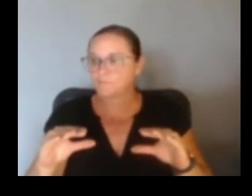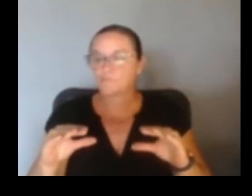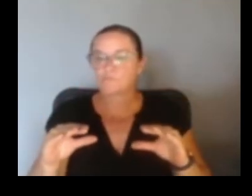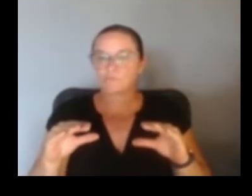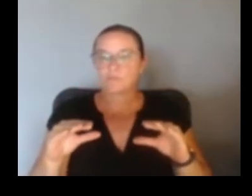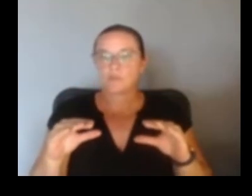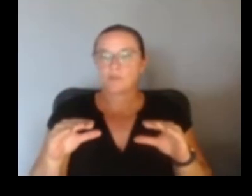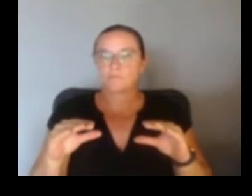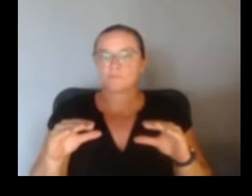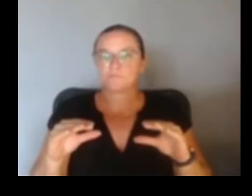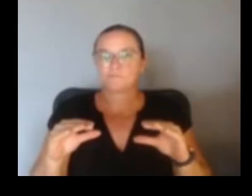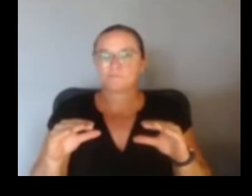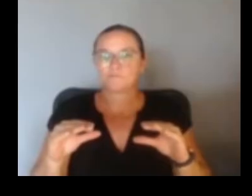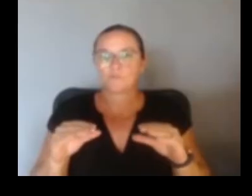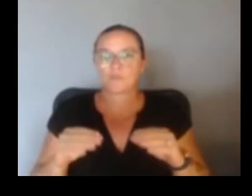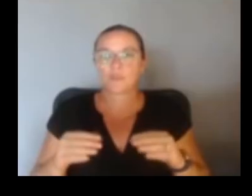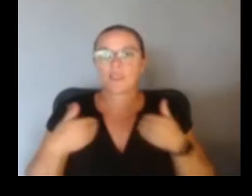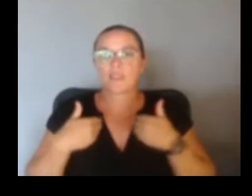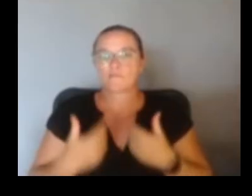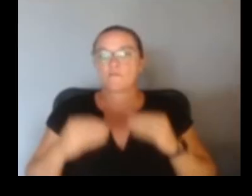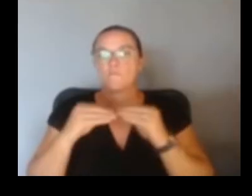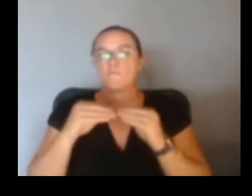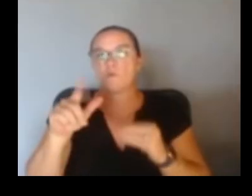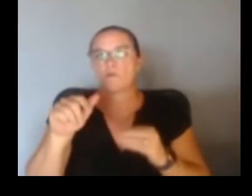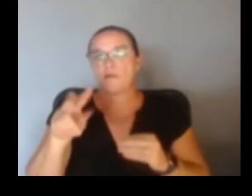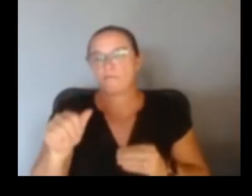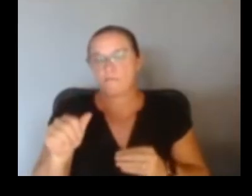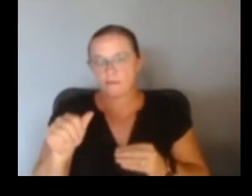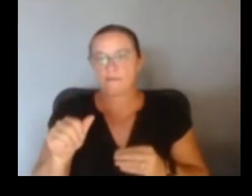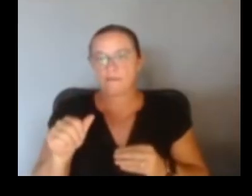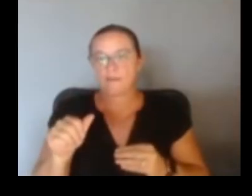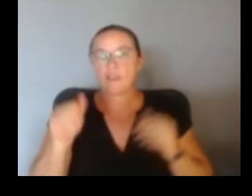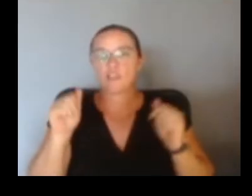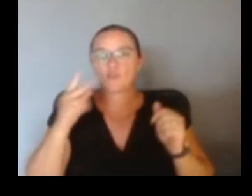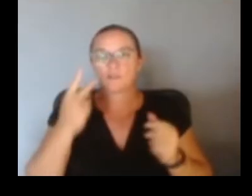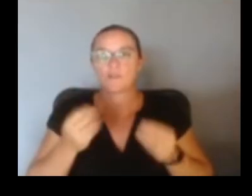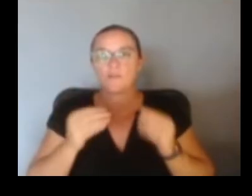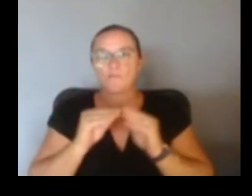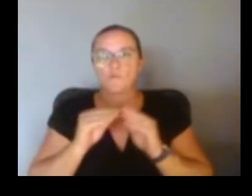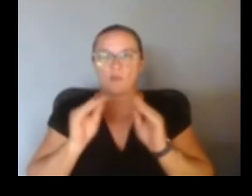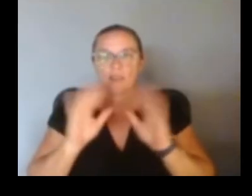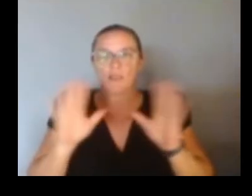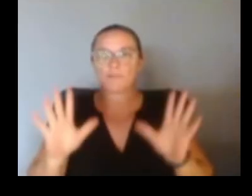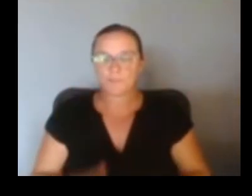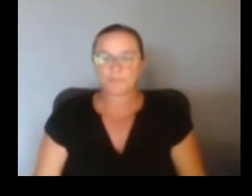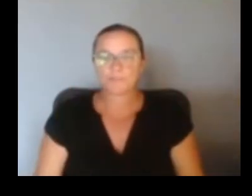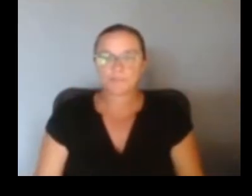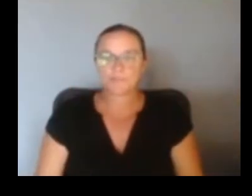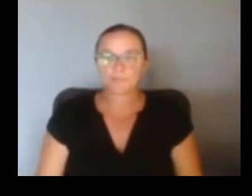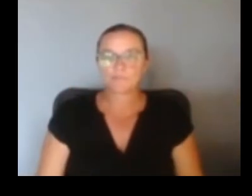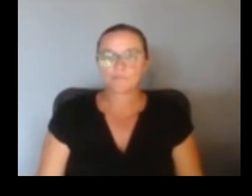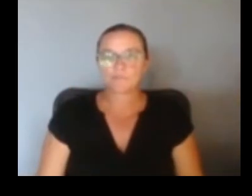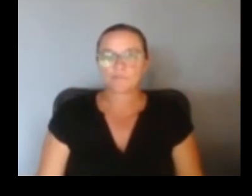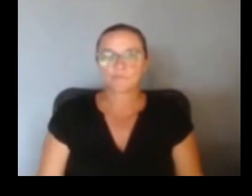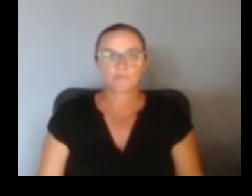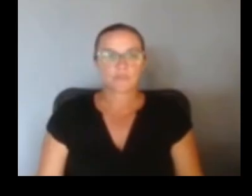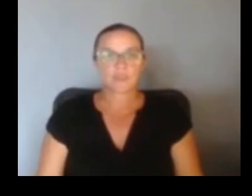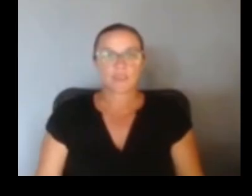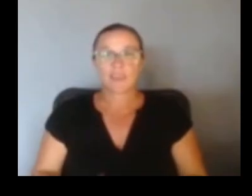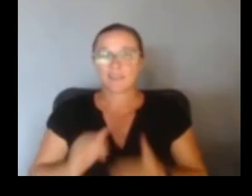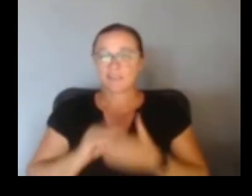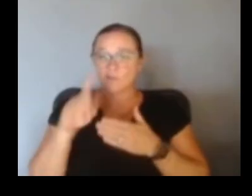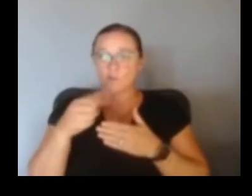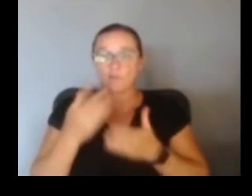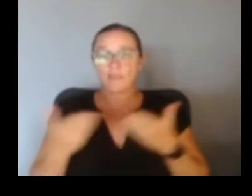pooled larger areas of lava are more visibly sagging as well. So that's all we can see on the